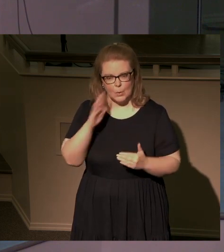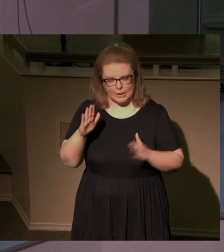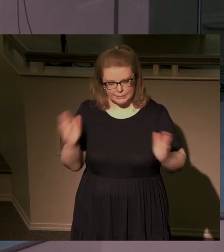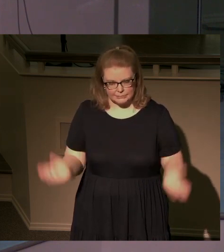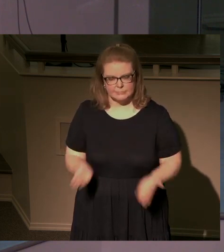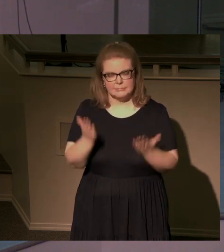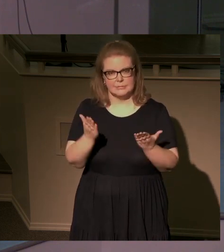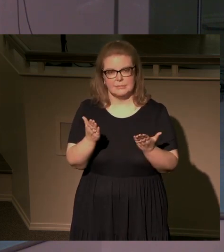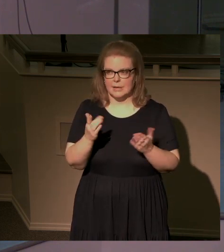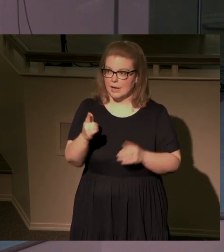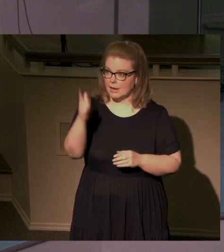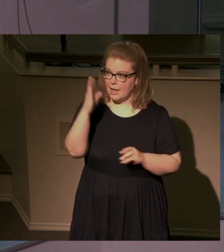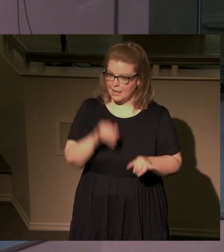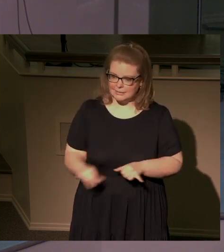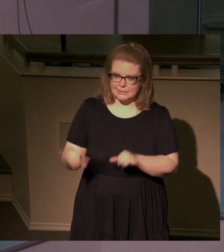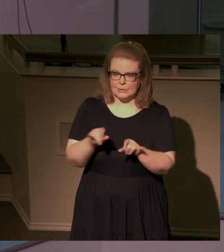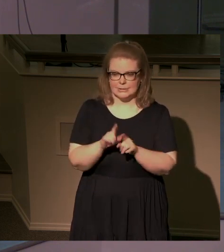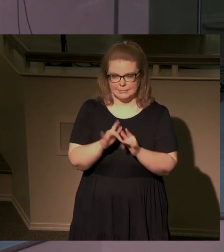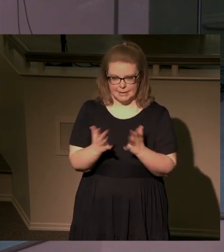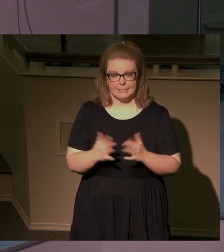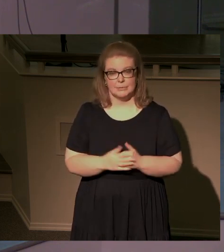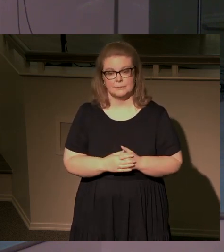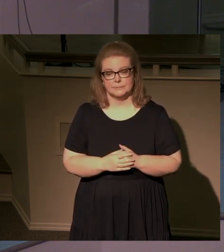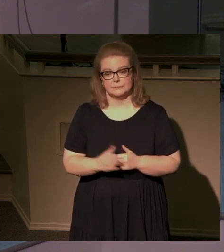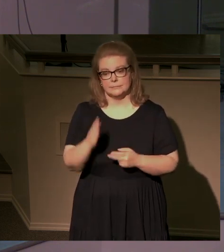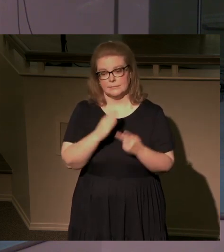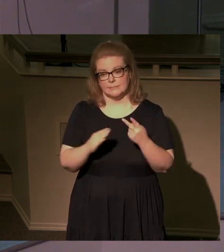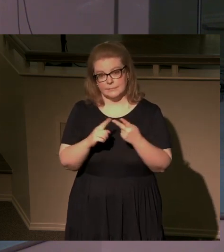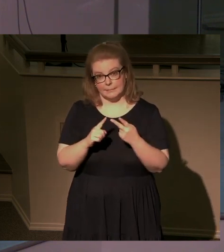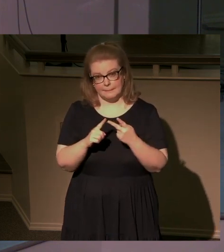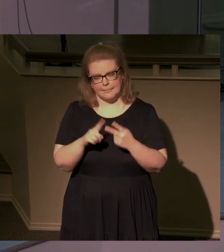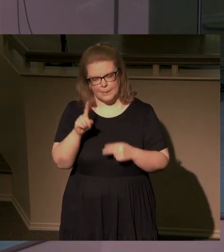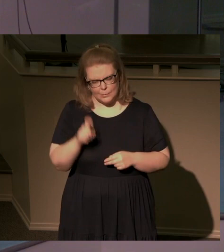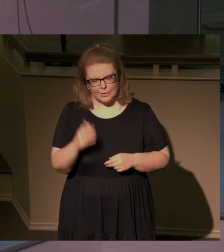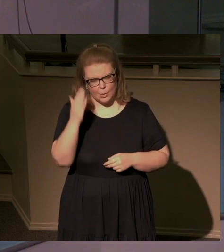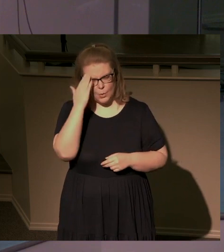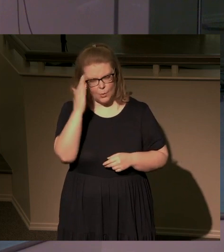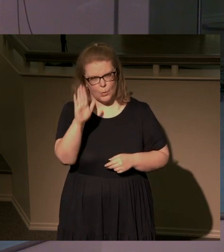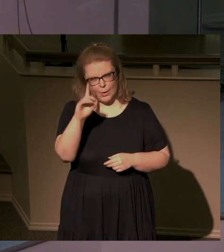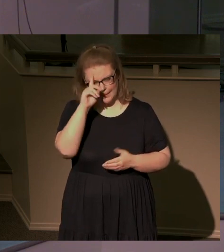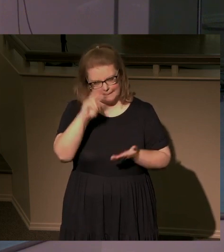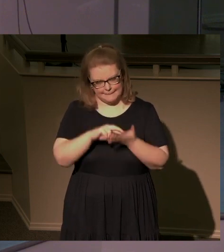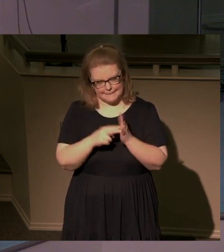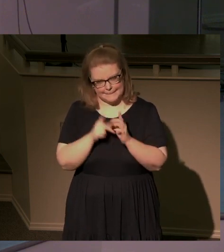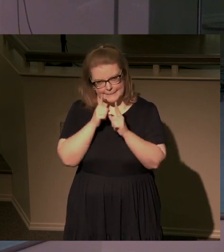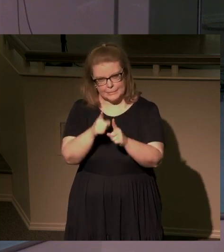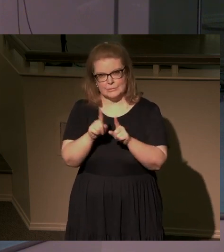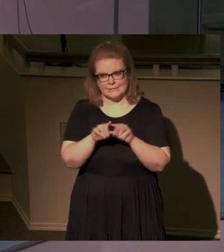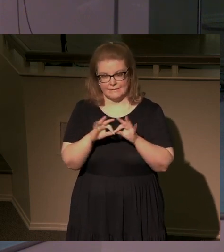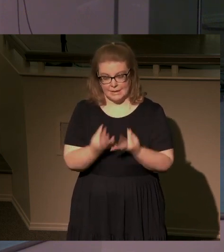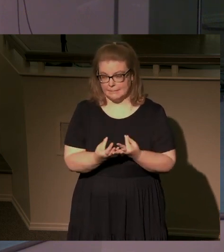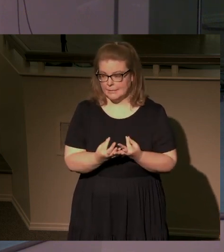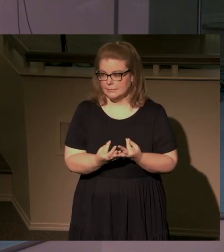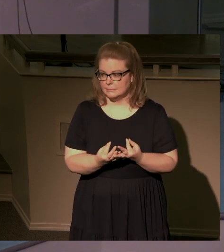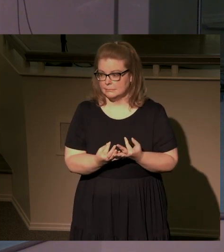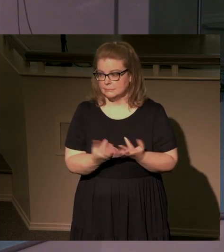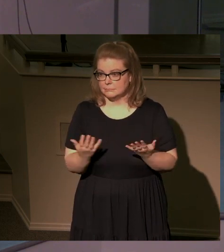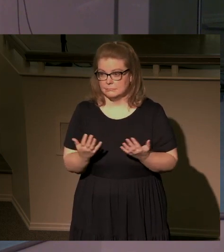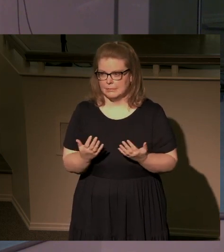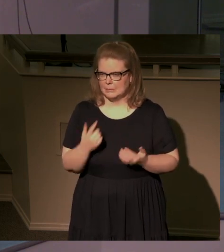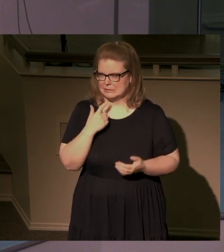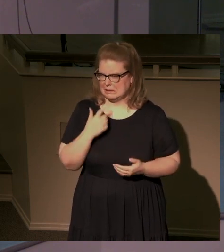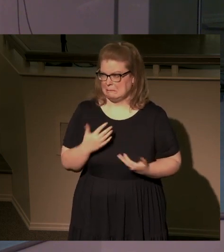standard of God. Second, you need to know your mission as a family. You're like, well, dang, I don't know what that is. I know where I'm going for